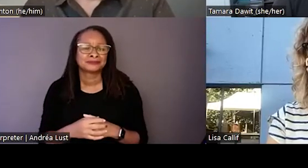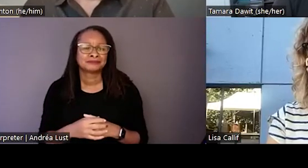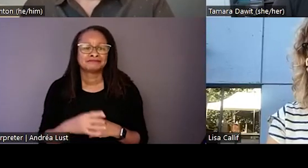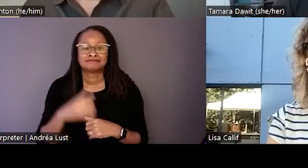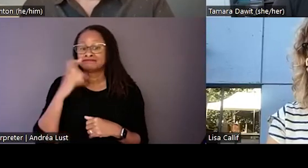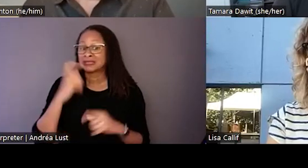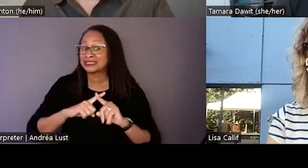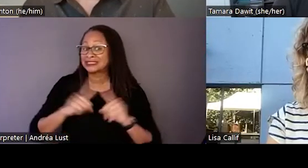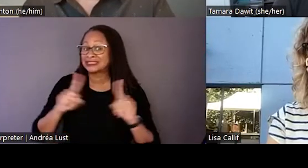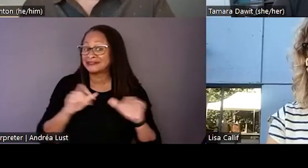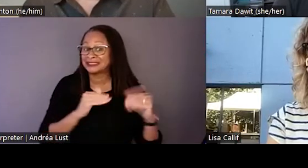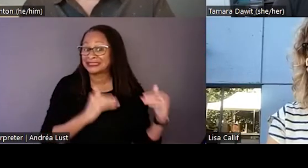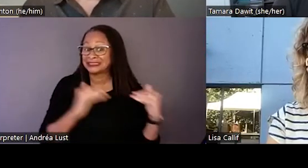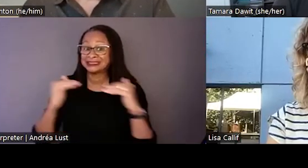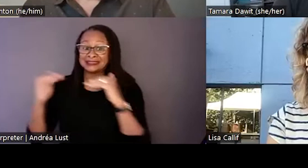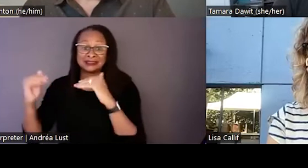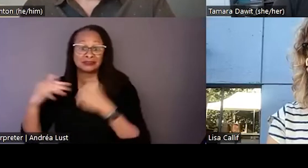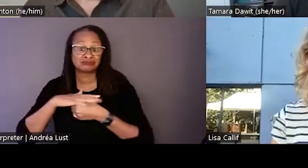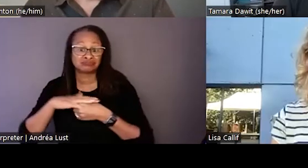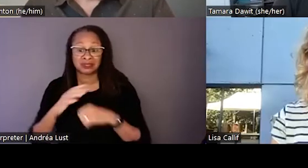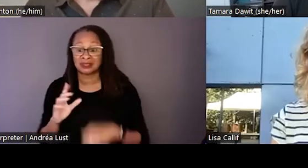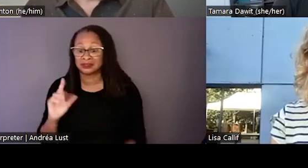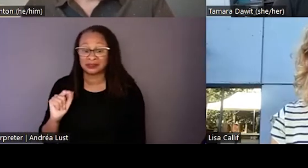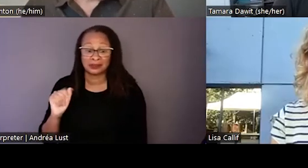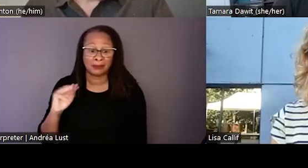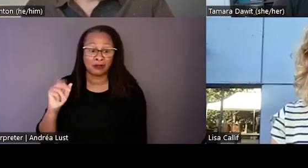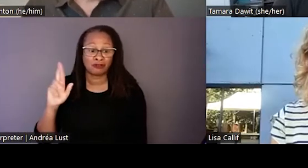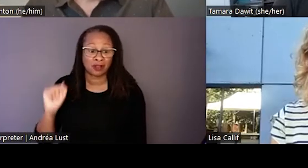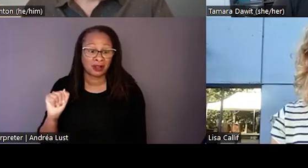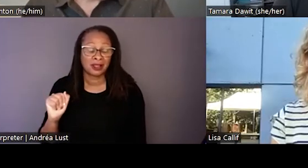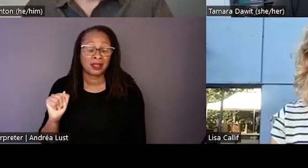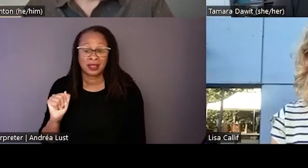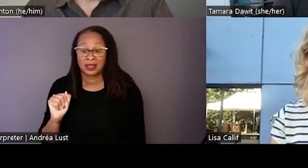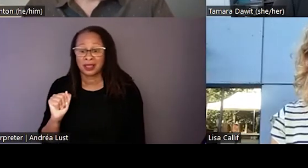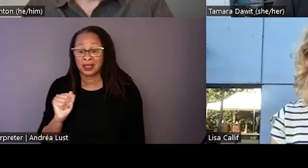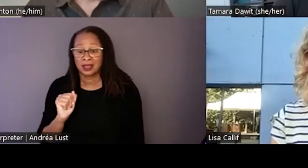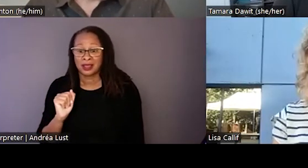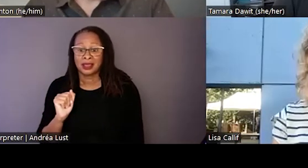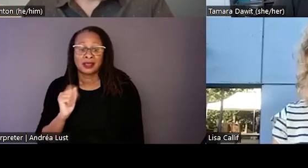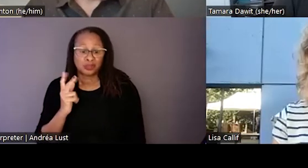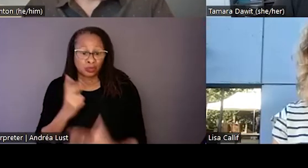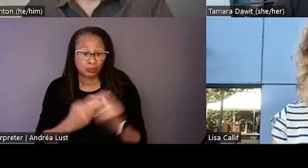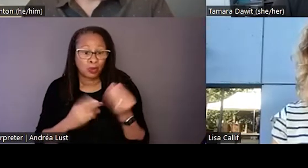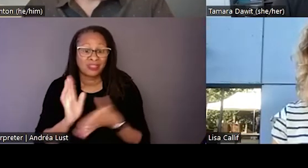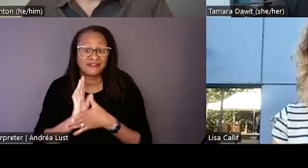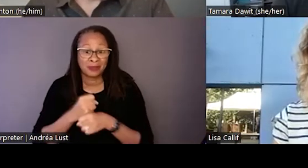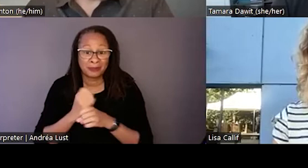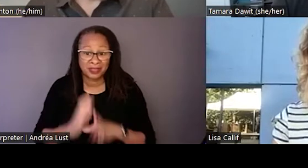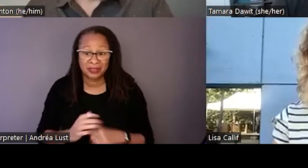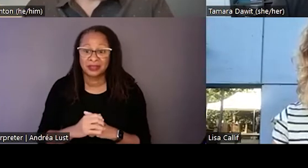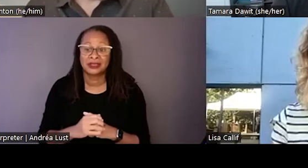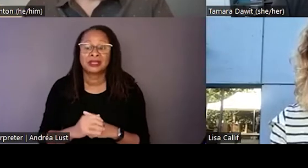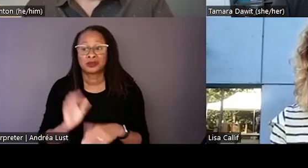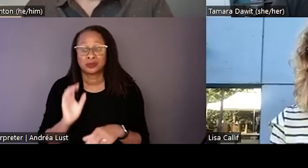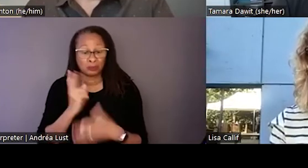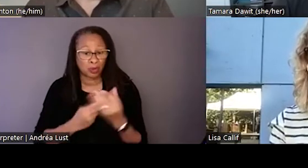different status in the film industry, Tamara. You're both a filmmaker, and you're also working for a media fund in Canada,